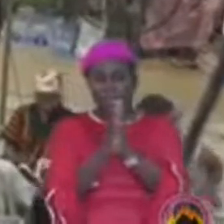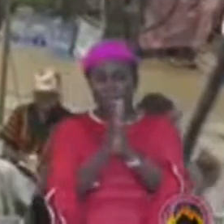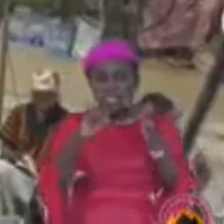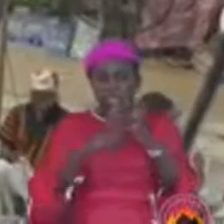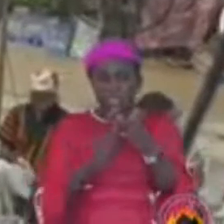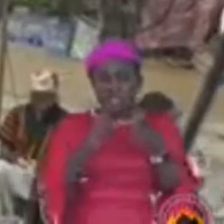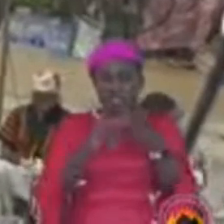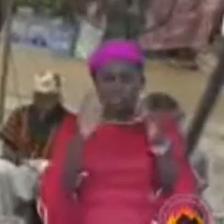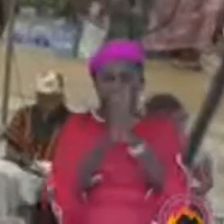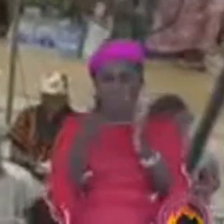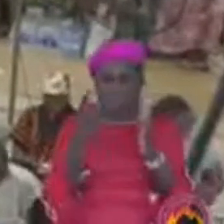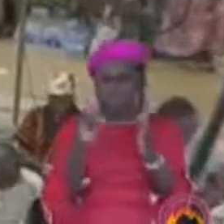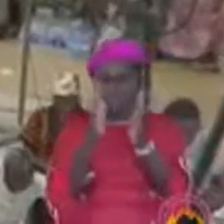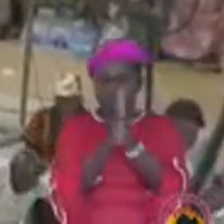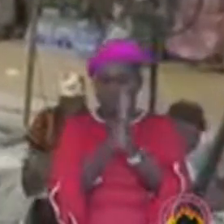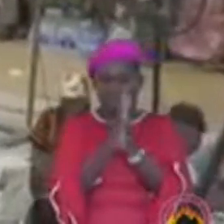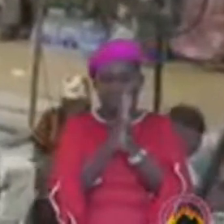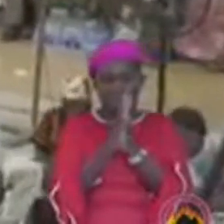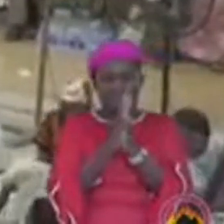to pray the prayers.